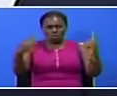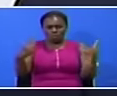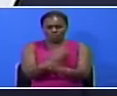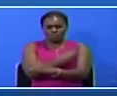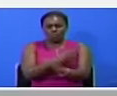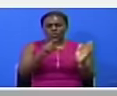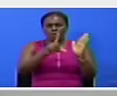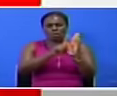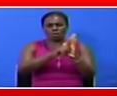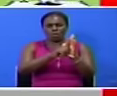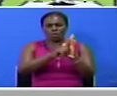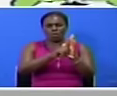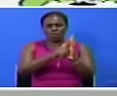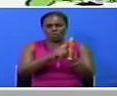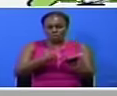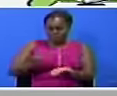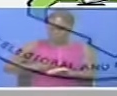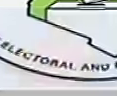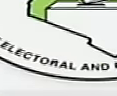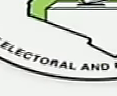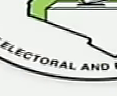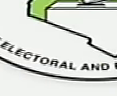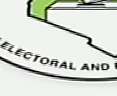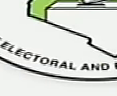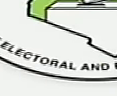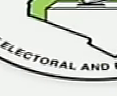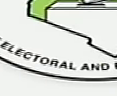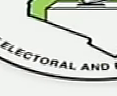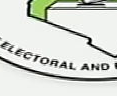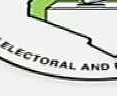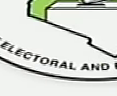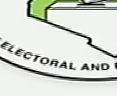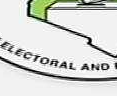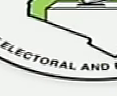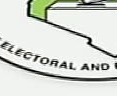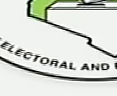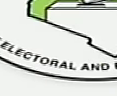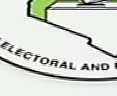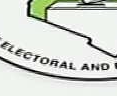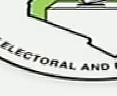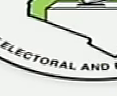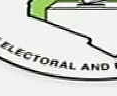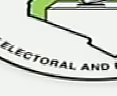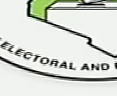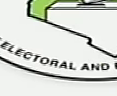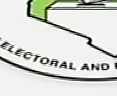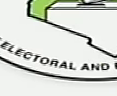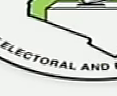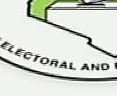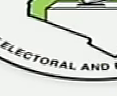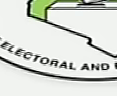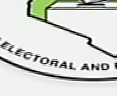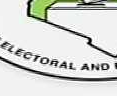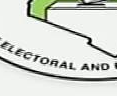law. Aside from the signatures, presidential aspirants must be Kenyan citizens by birth. Both the